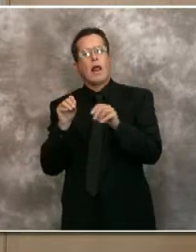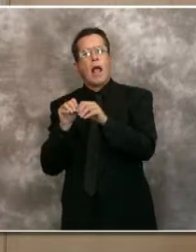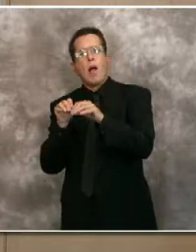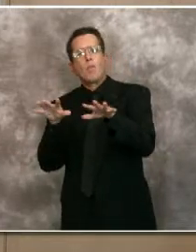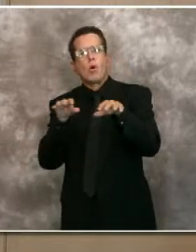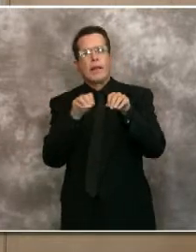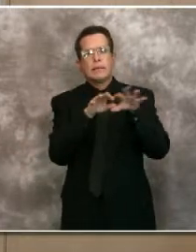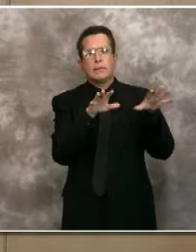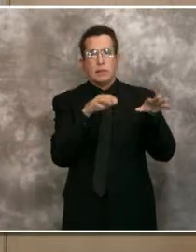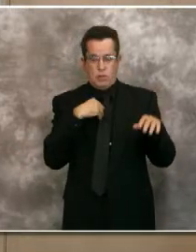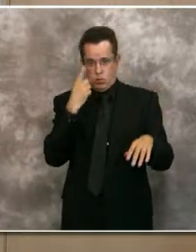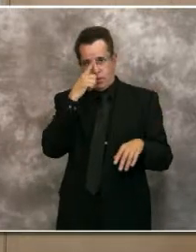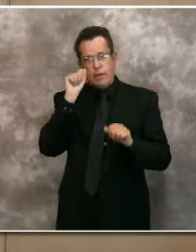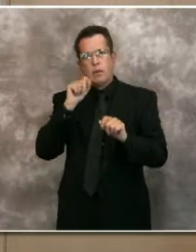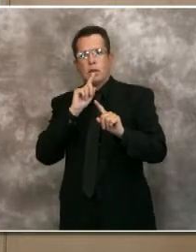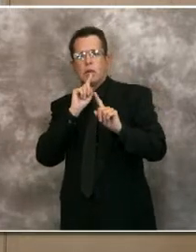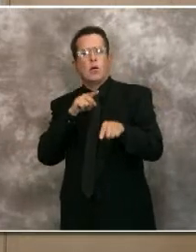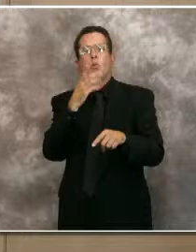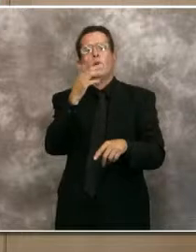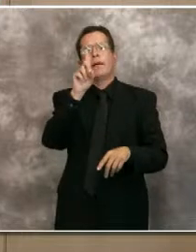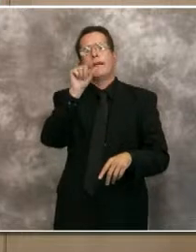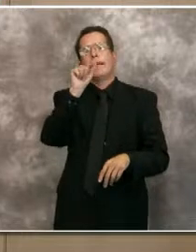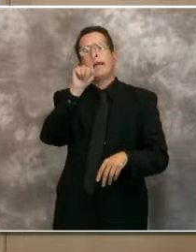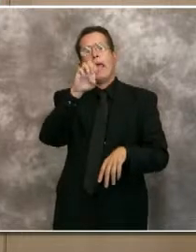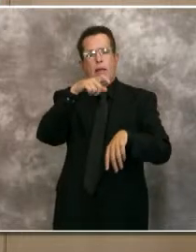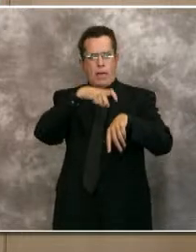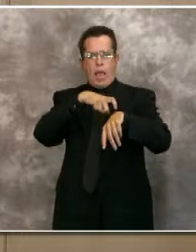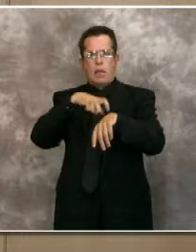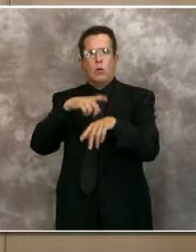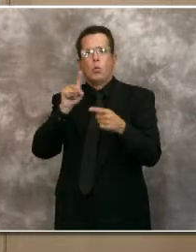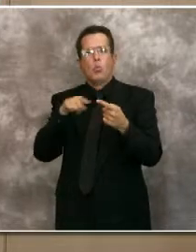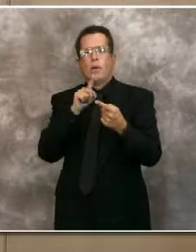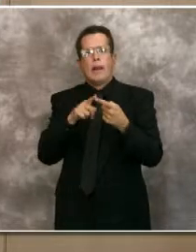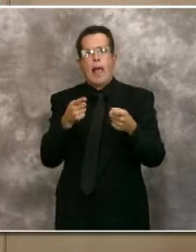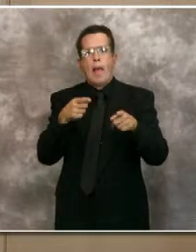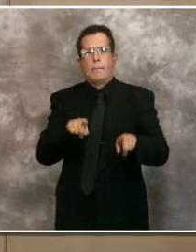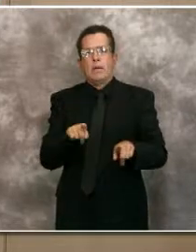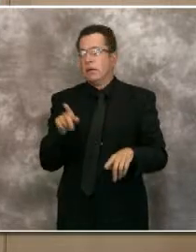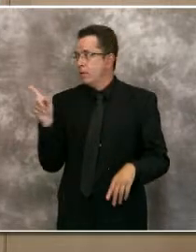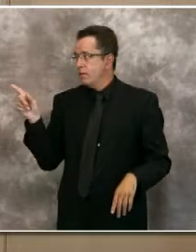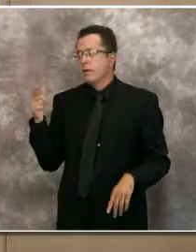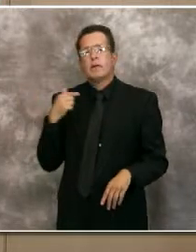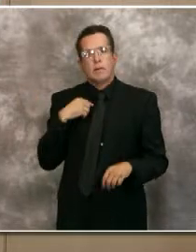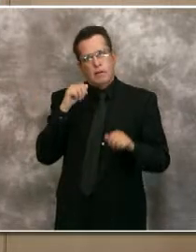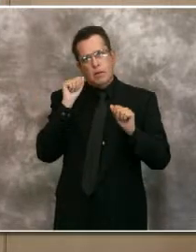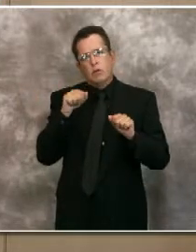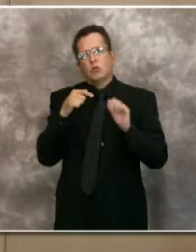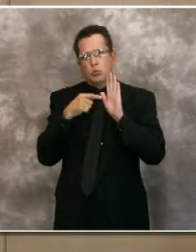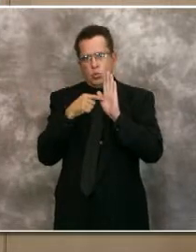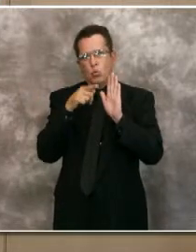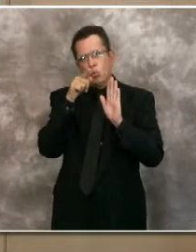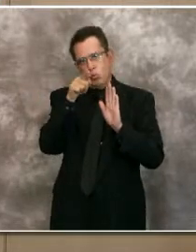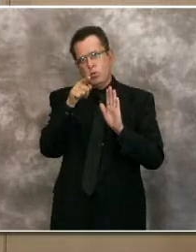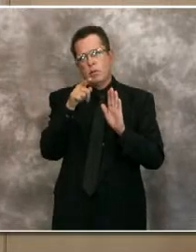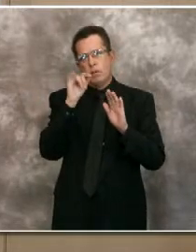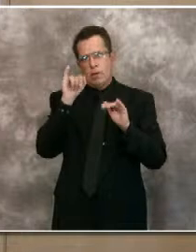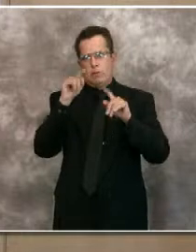get specific dates on those when they were reported? So we can show the triggers again.